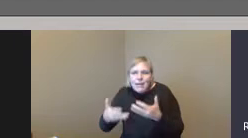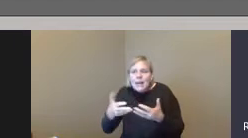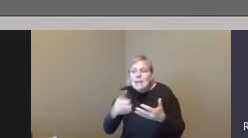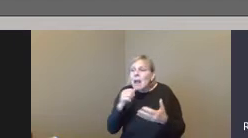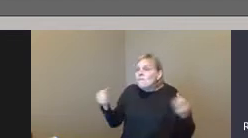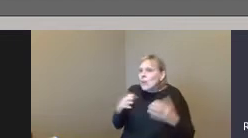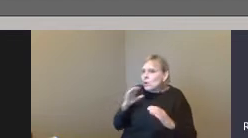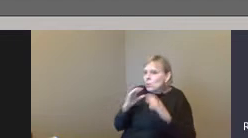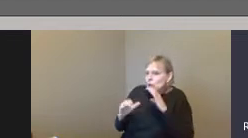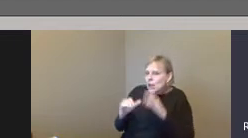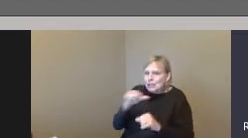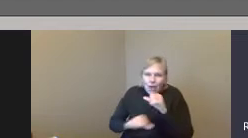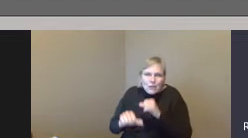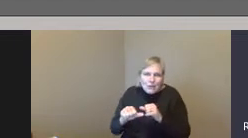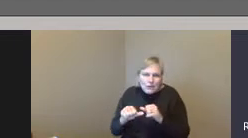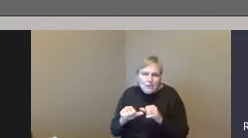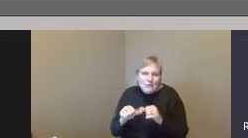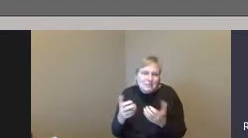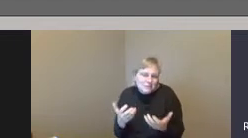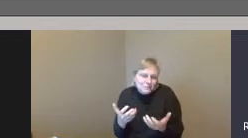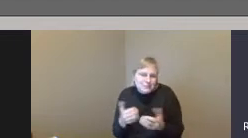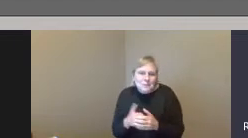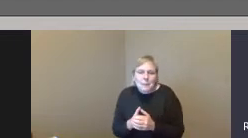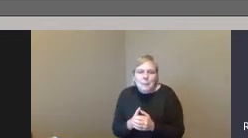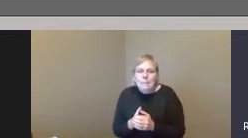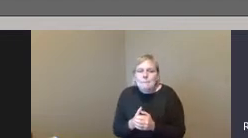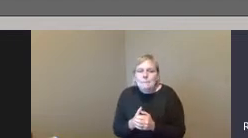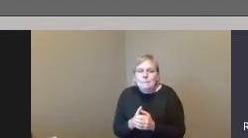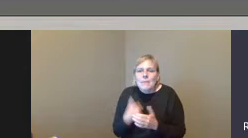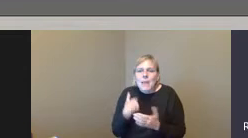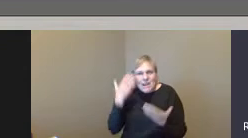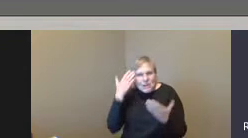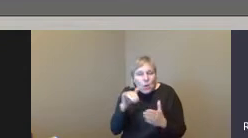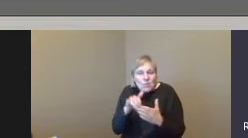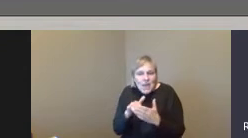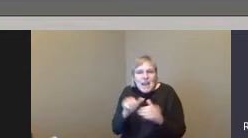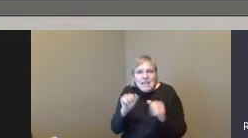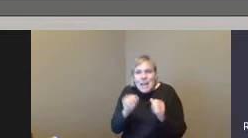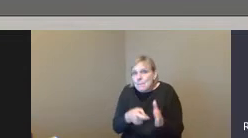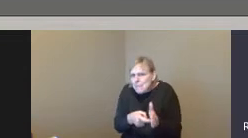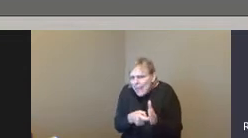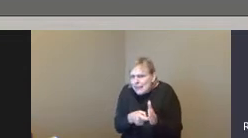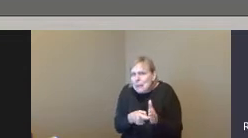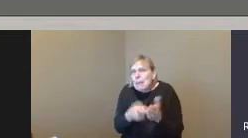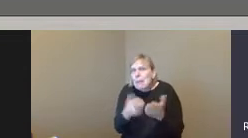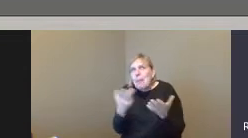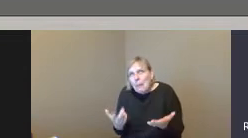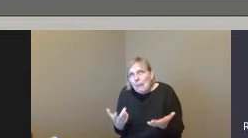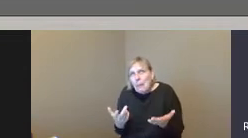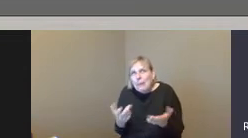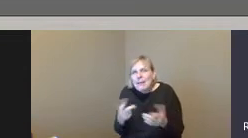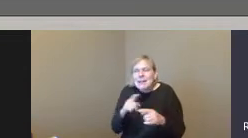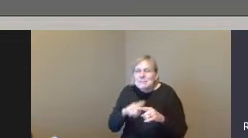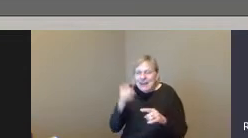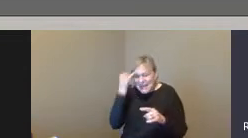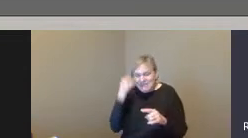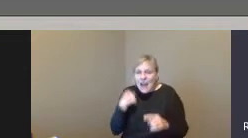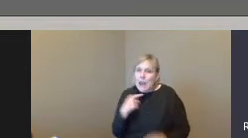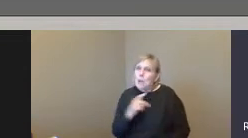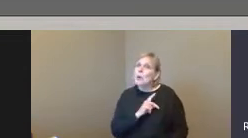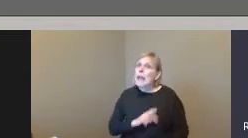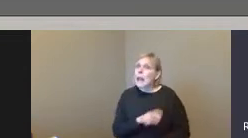to have communication and conversations with each other. I don't know that that can be mandated, but if I were